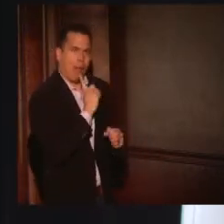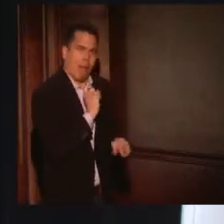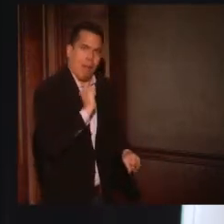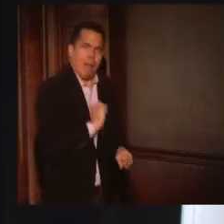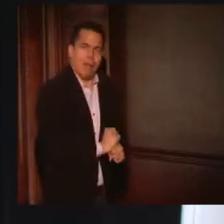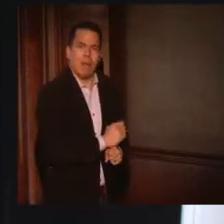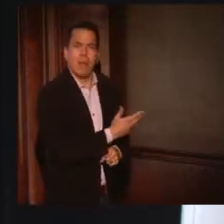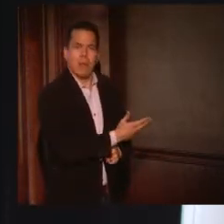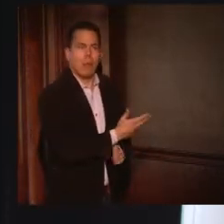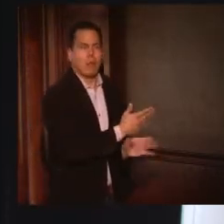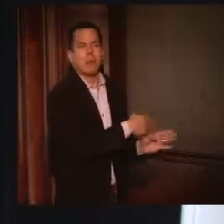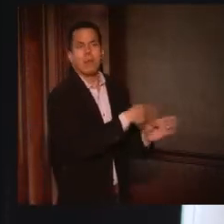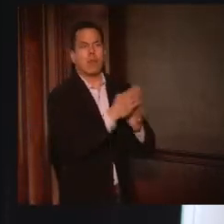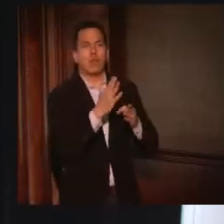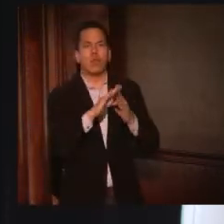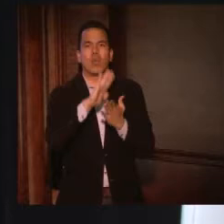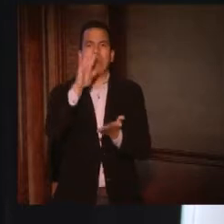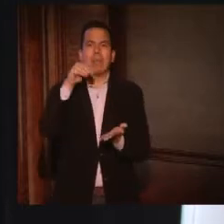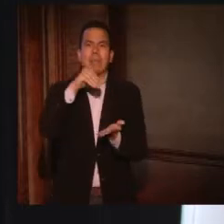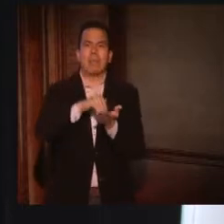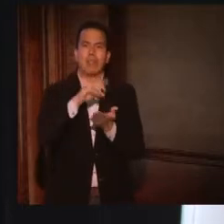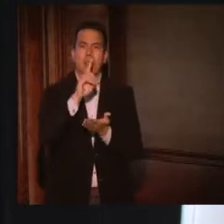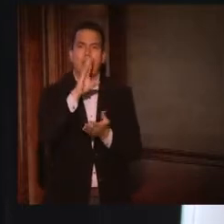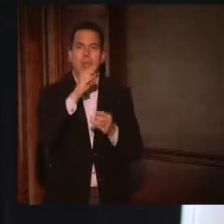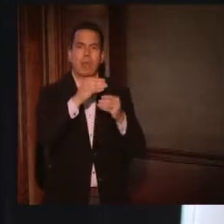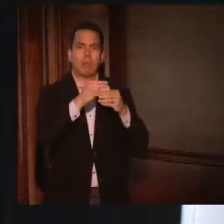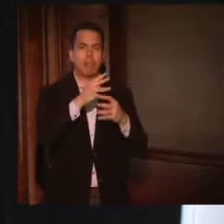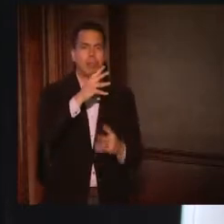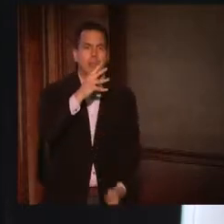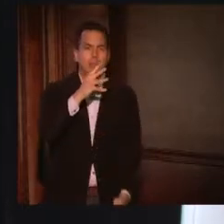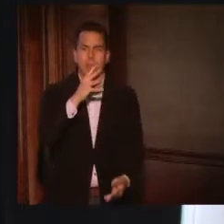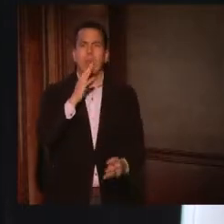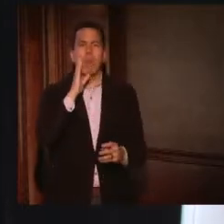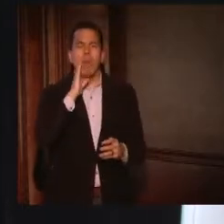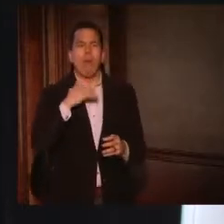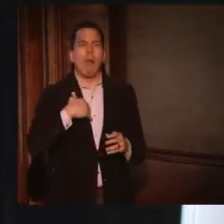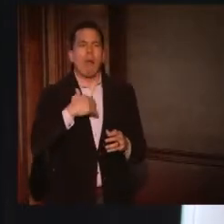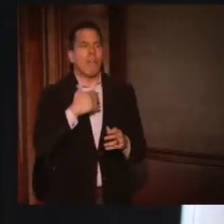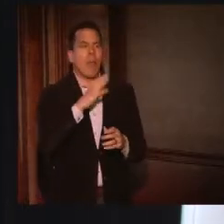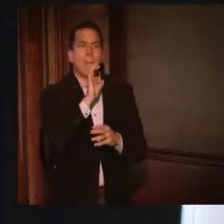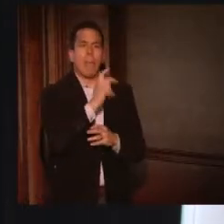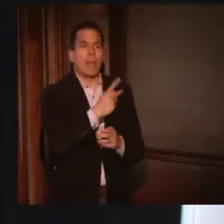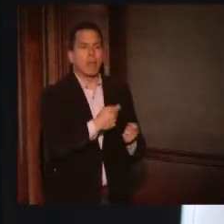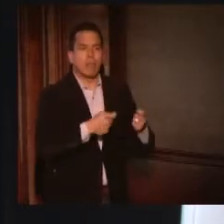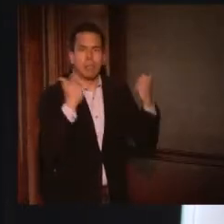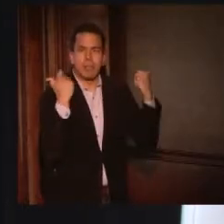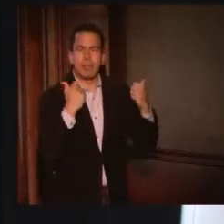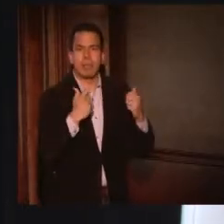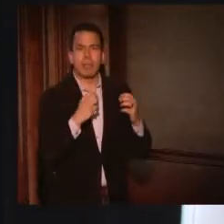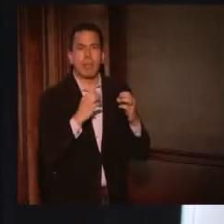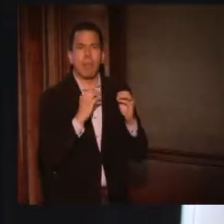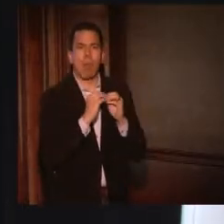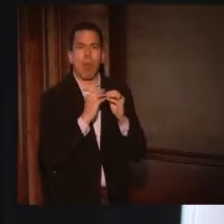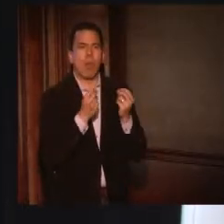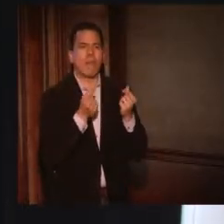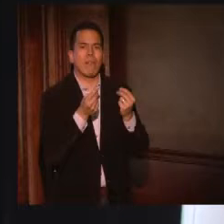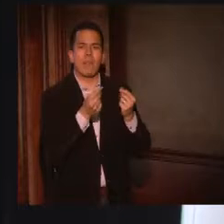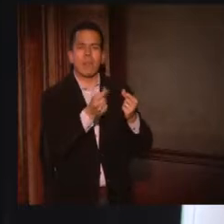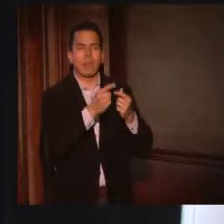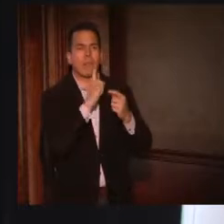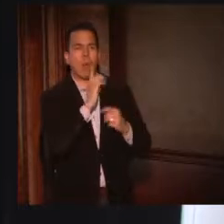simple database. A simple database could have disintermediated banks, great in efficiency costs, but it doesn't allow